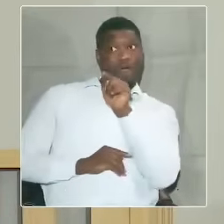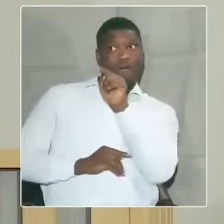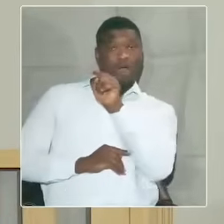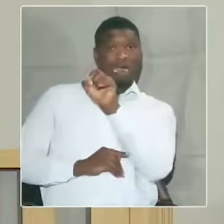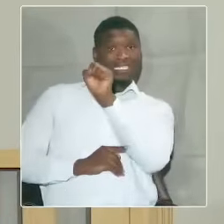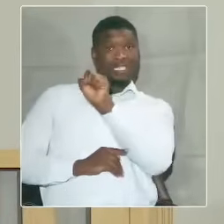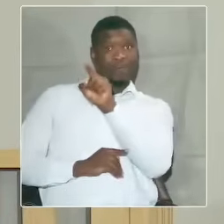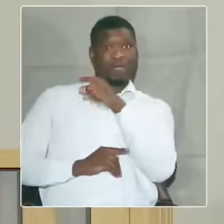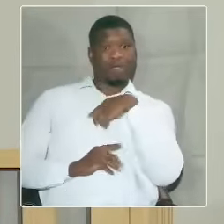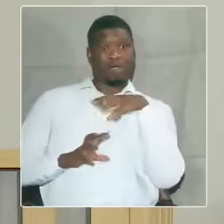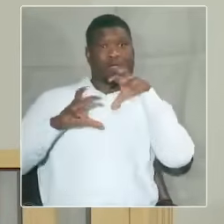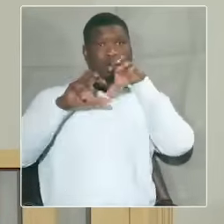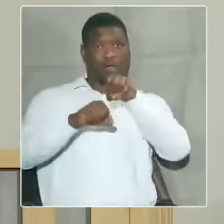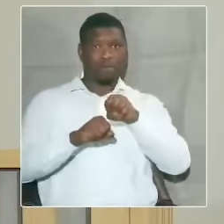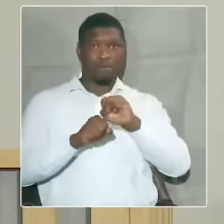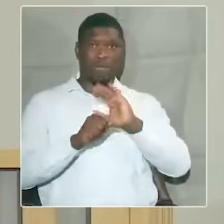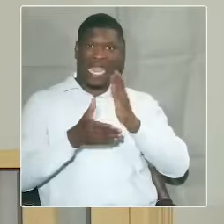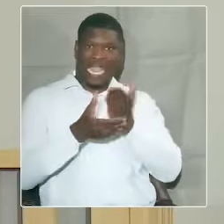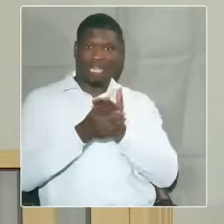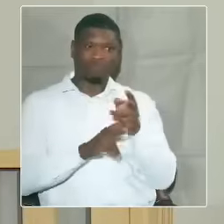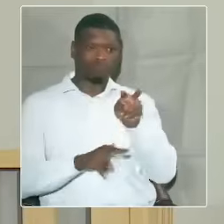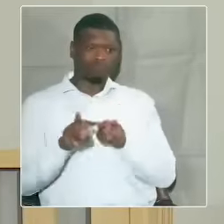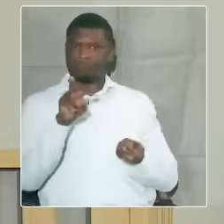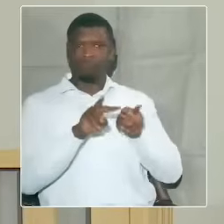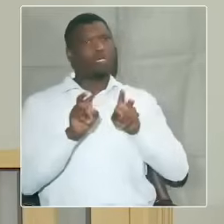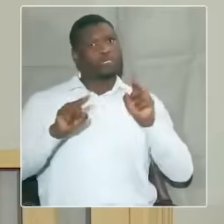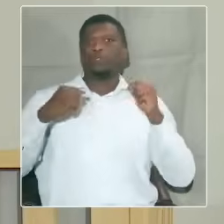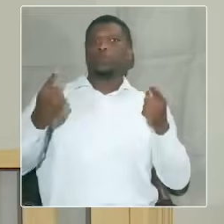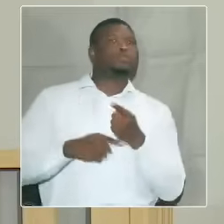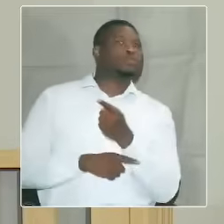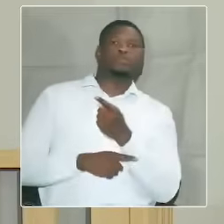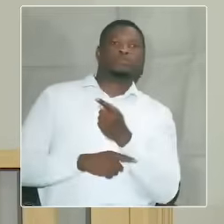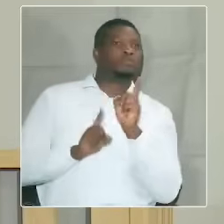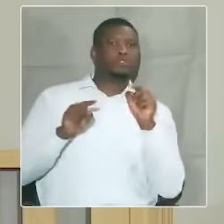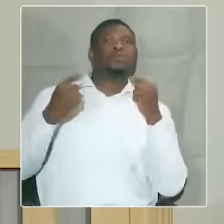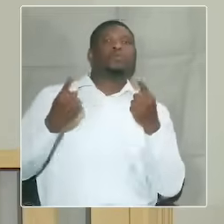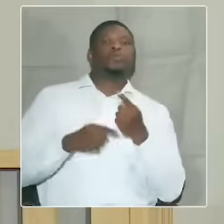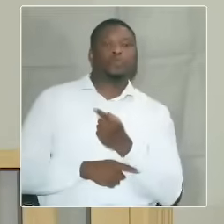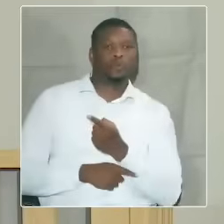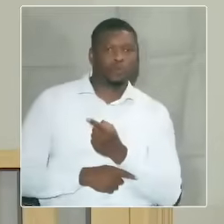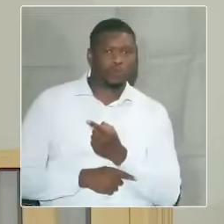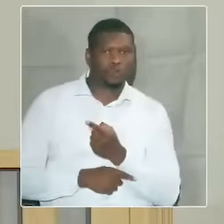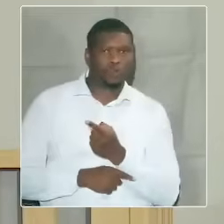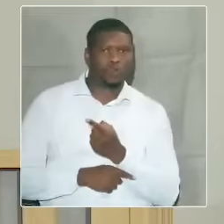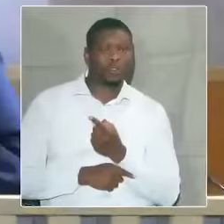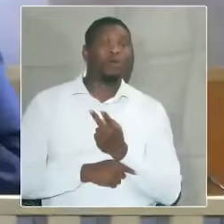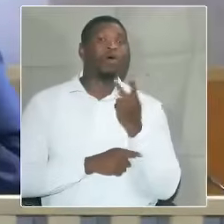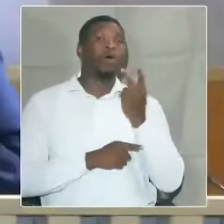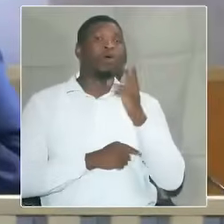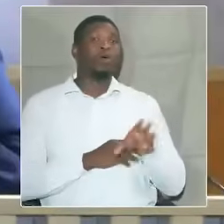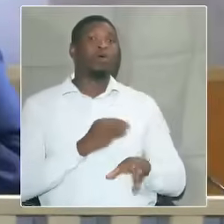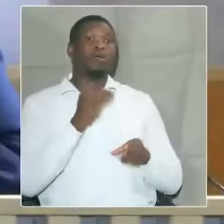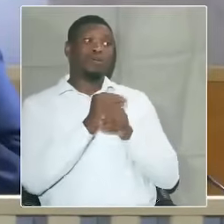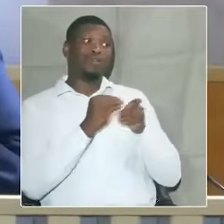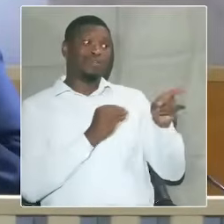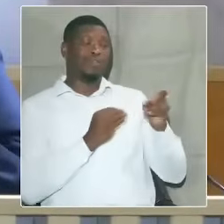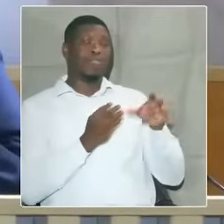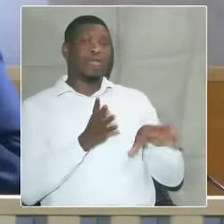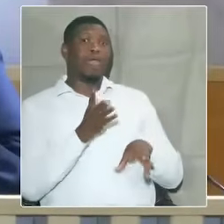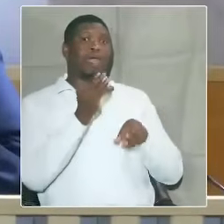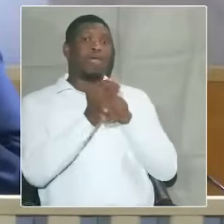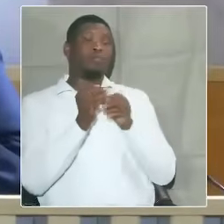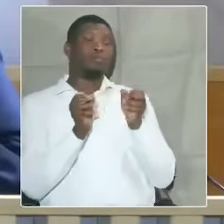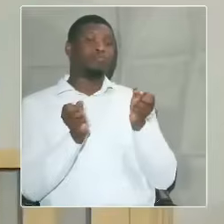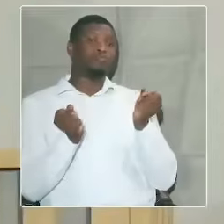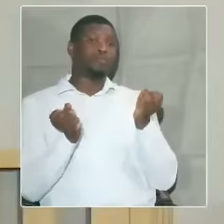is no way that he can accept that he investigate this case or oversee this